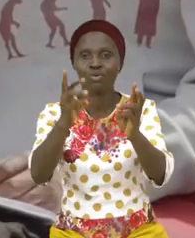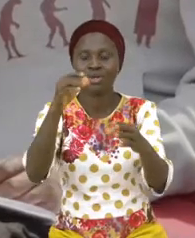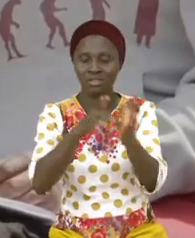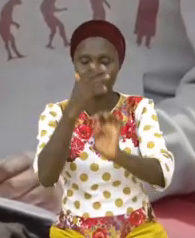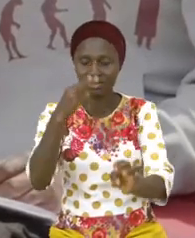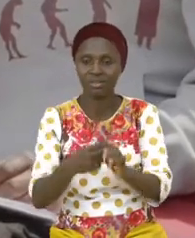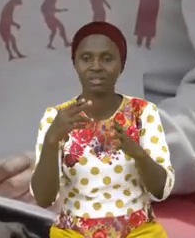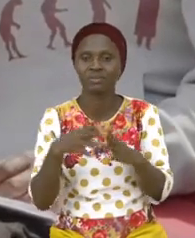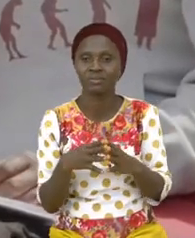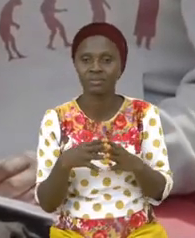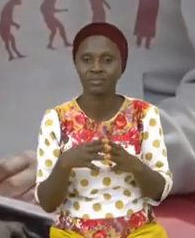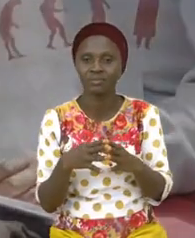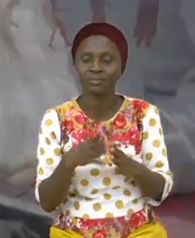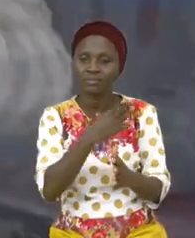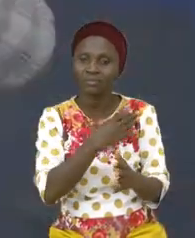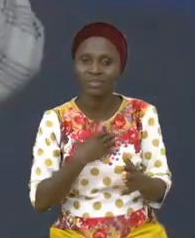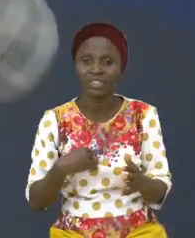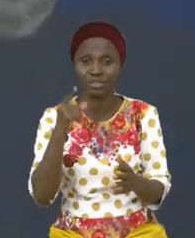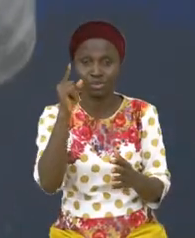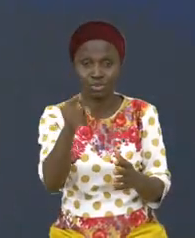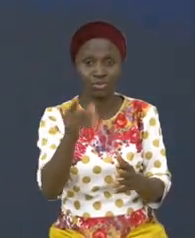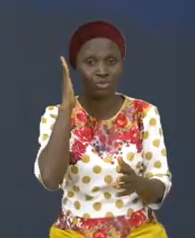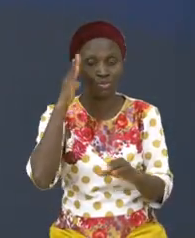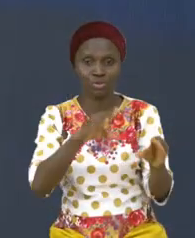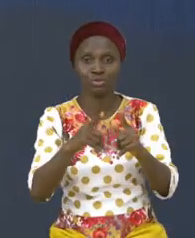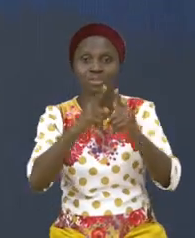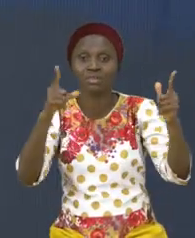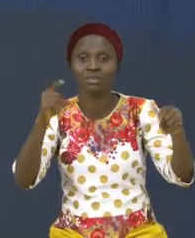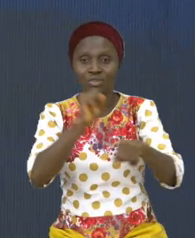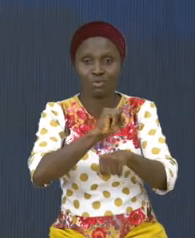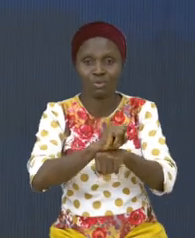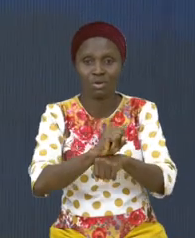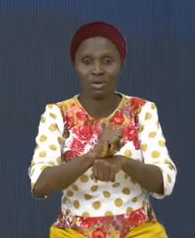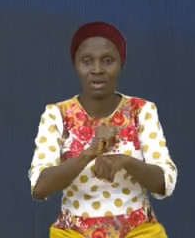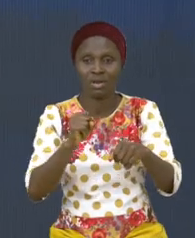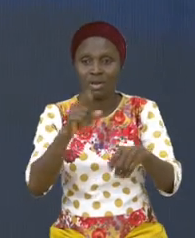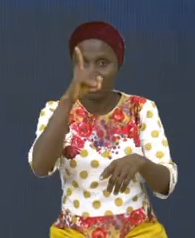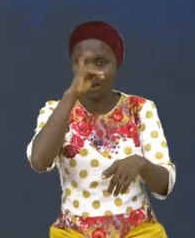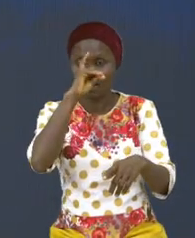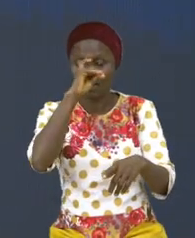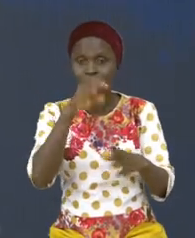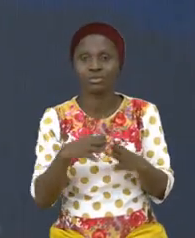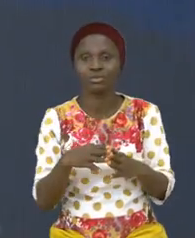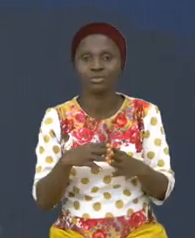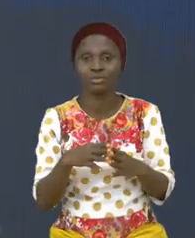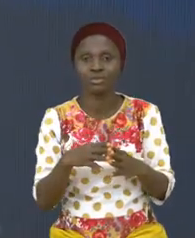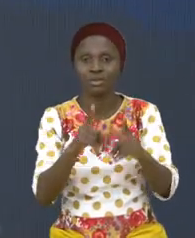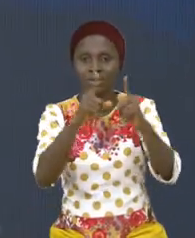name. And they will do exploits. Eagles, exploits of